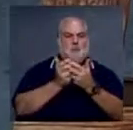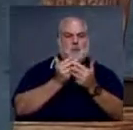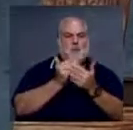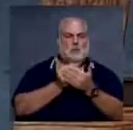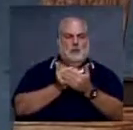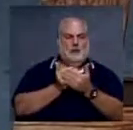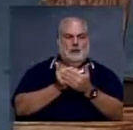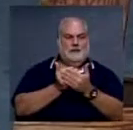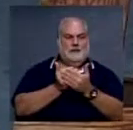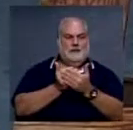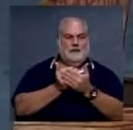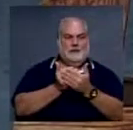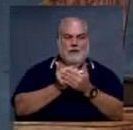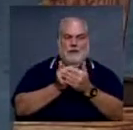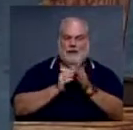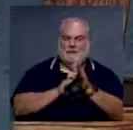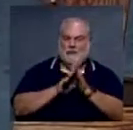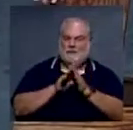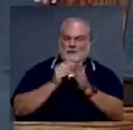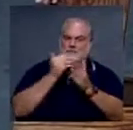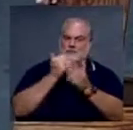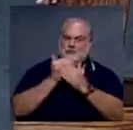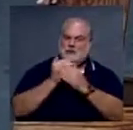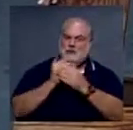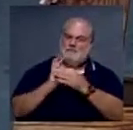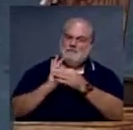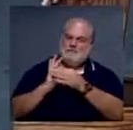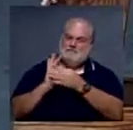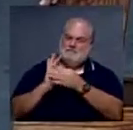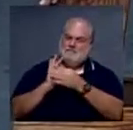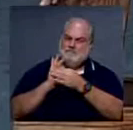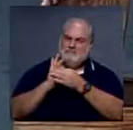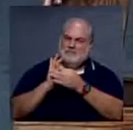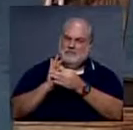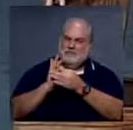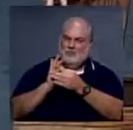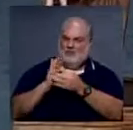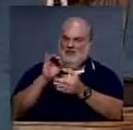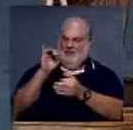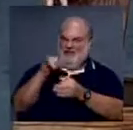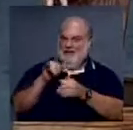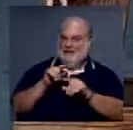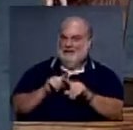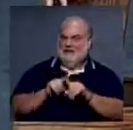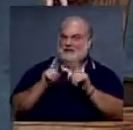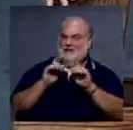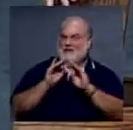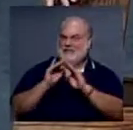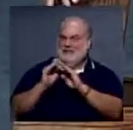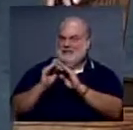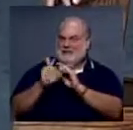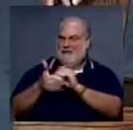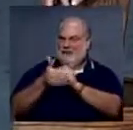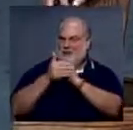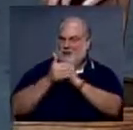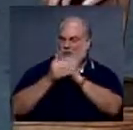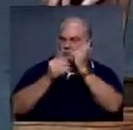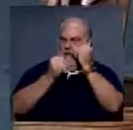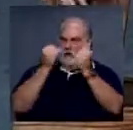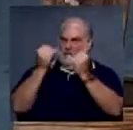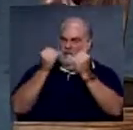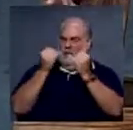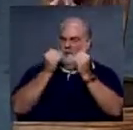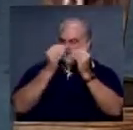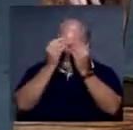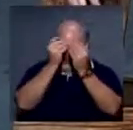made some great relationships that have been able to help us through this process. And